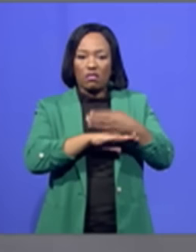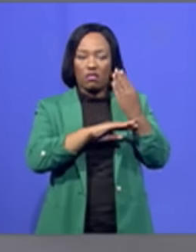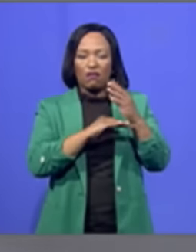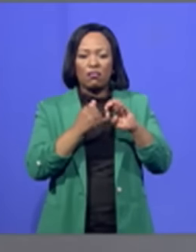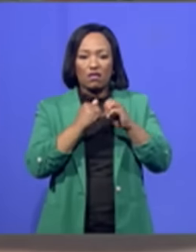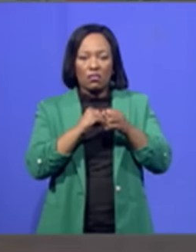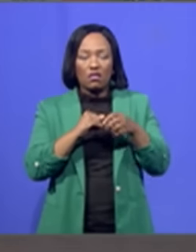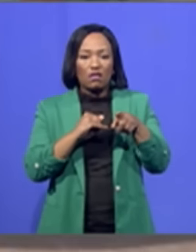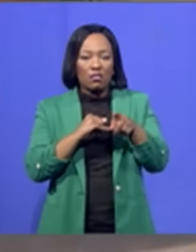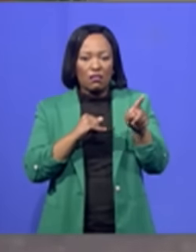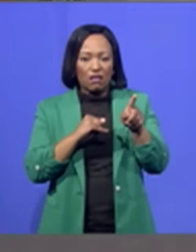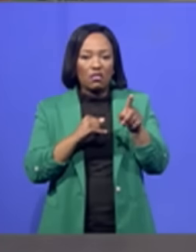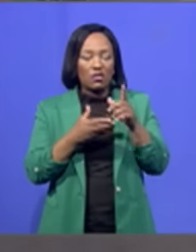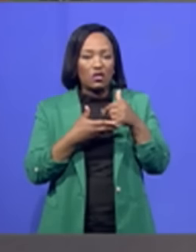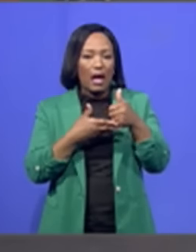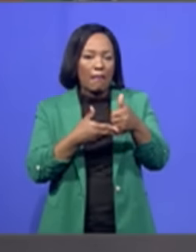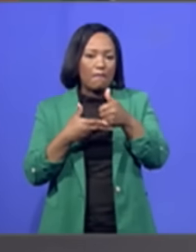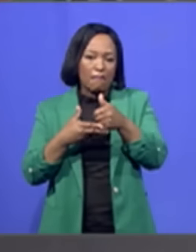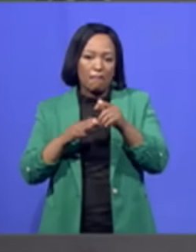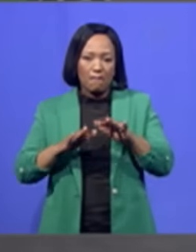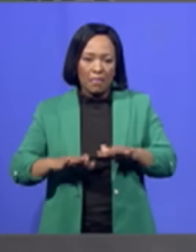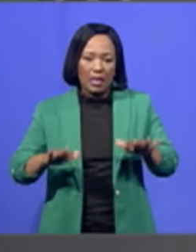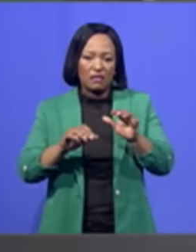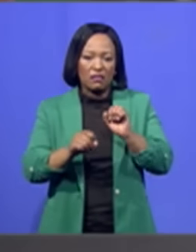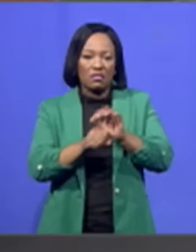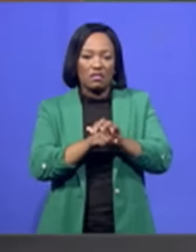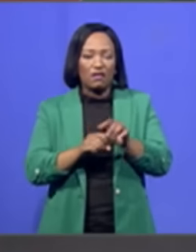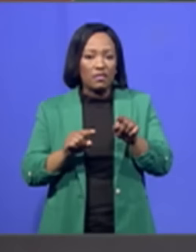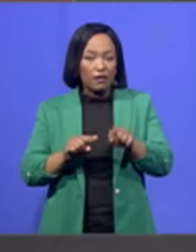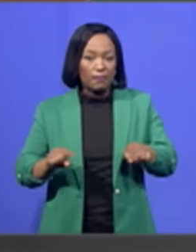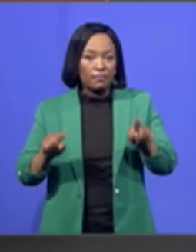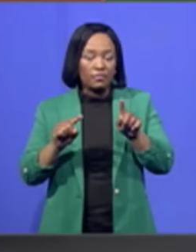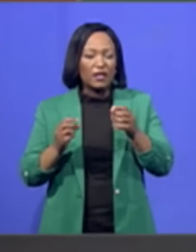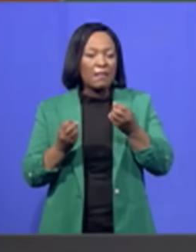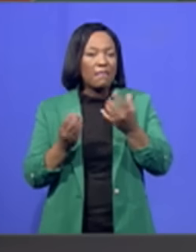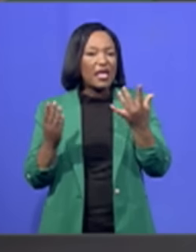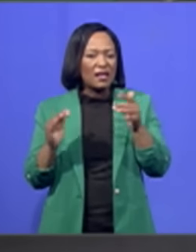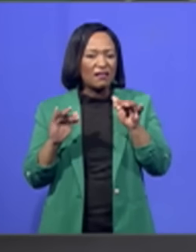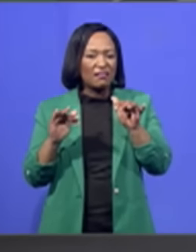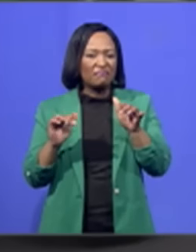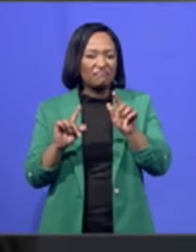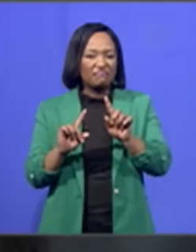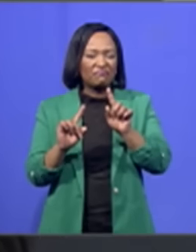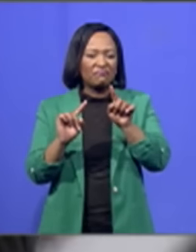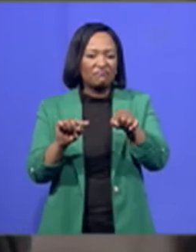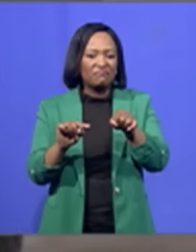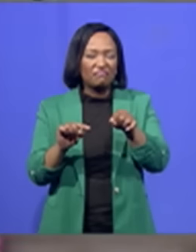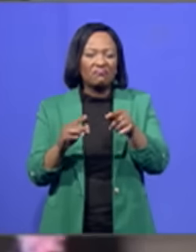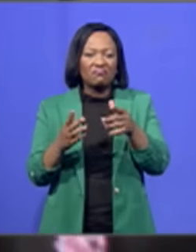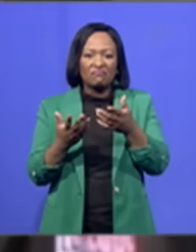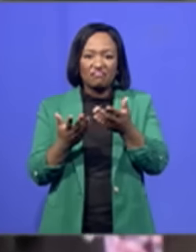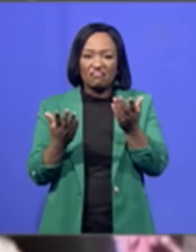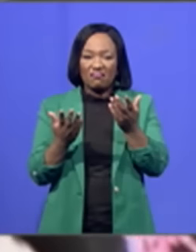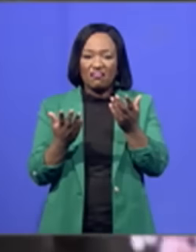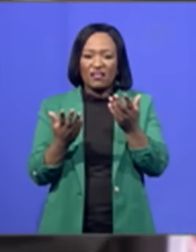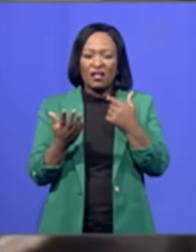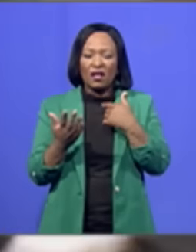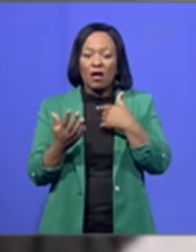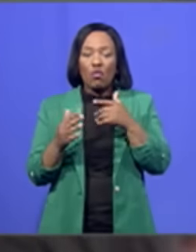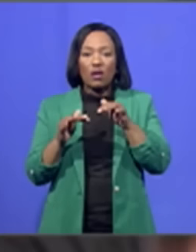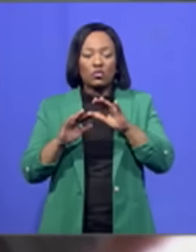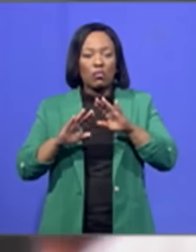matsapa a go thuša mafelong a o amegilego mo lebakeng le magologolo a gakanegong ka ge batlhankedi ba šogana le go iša matswalo a